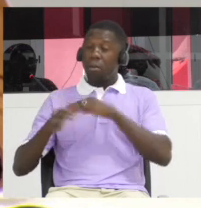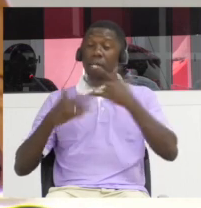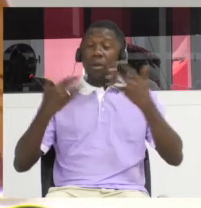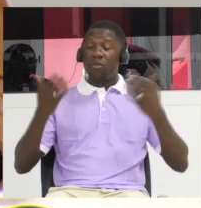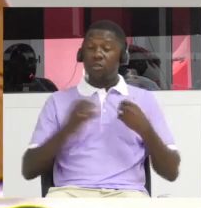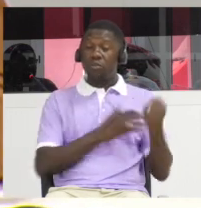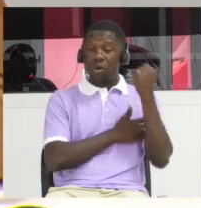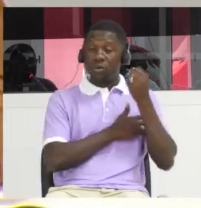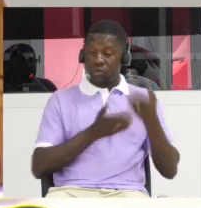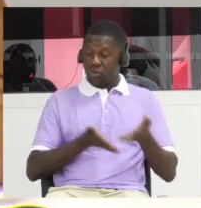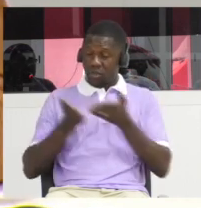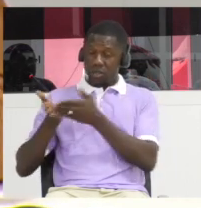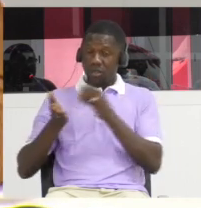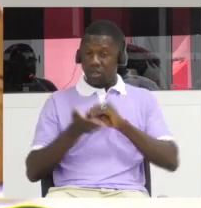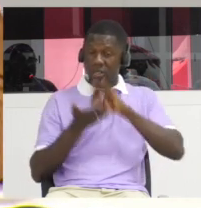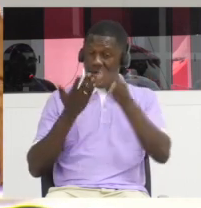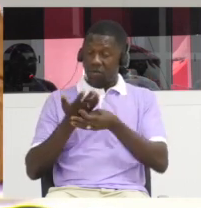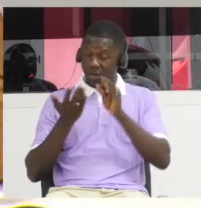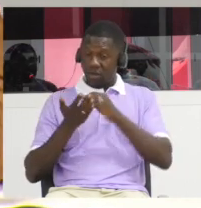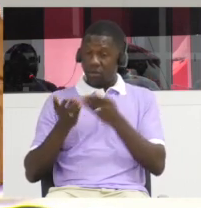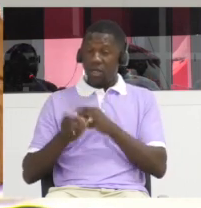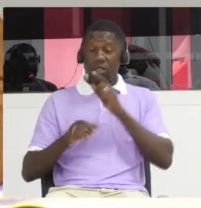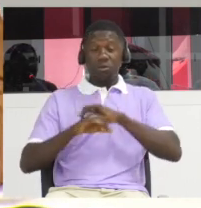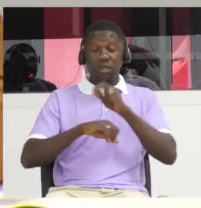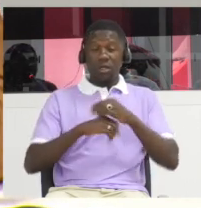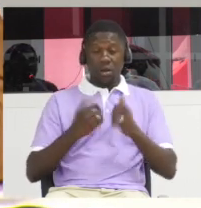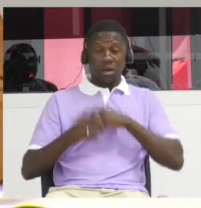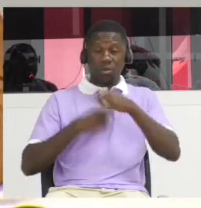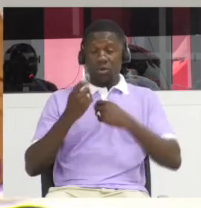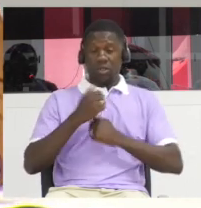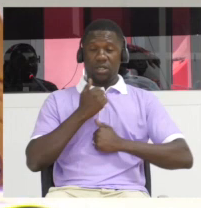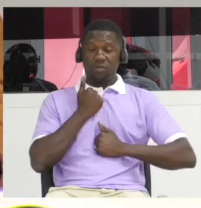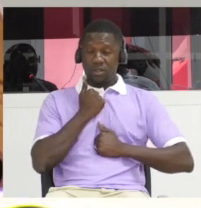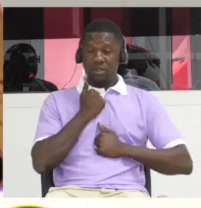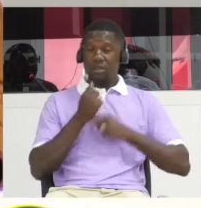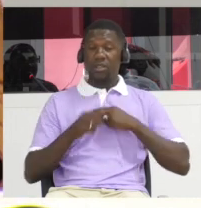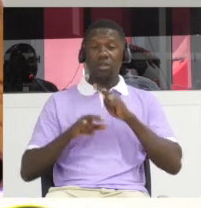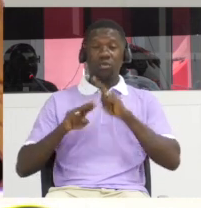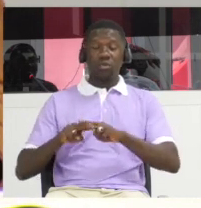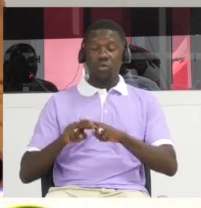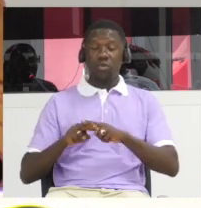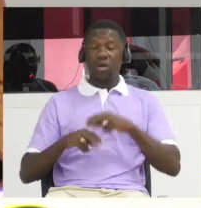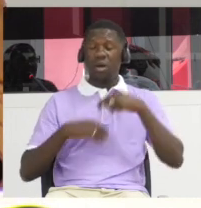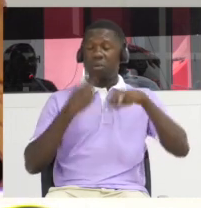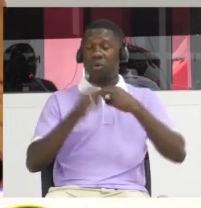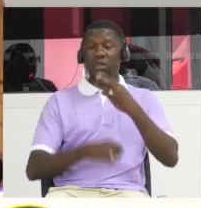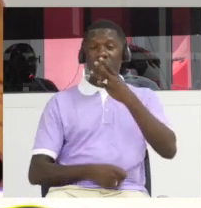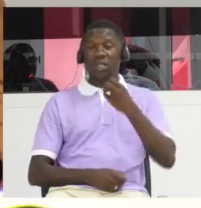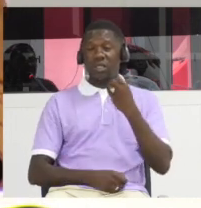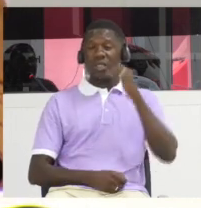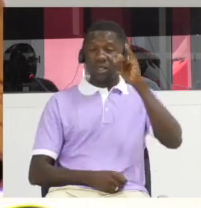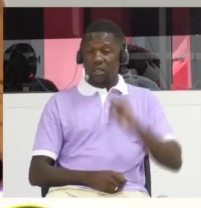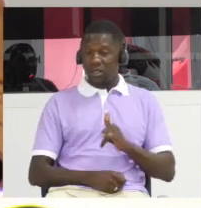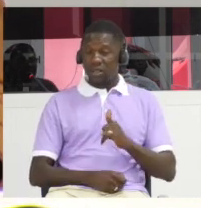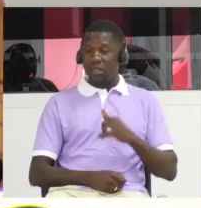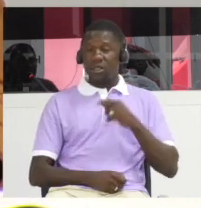especially one, the defense. Since he took office for almost 30 years, he has never given that portfolio